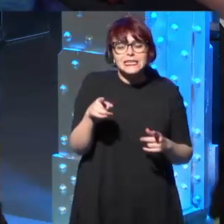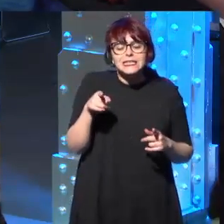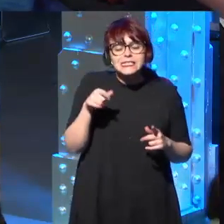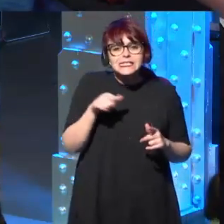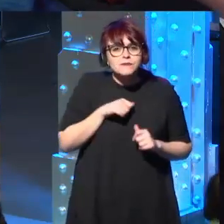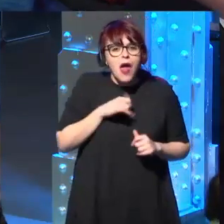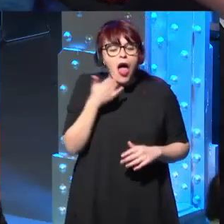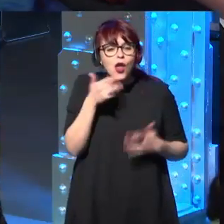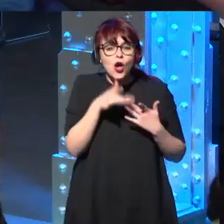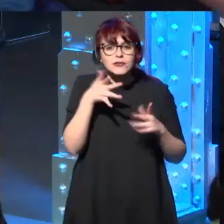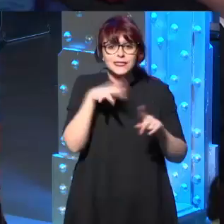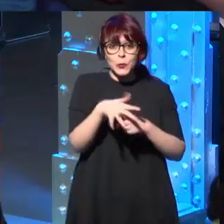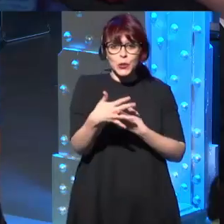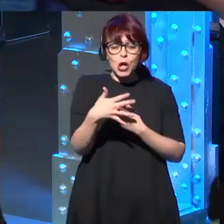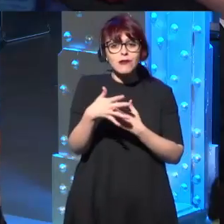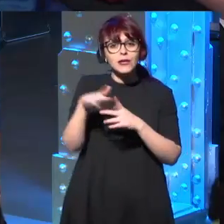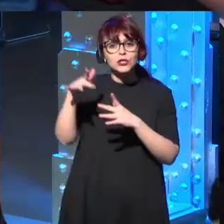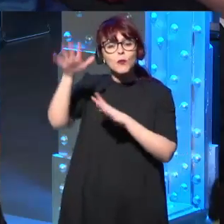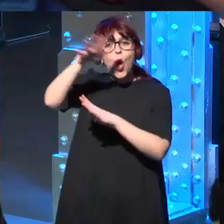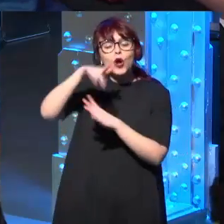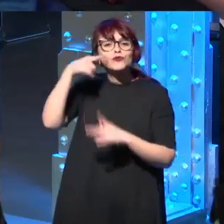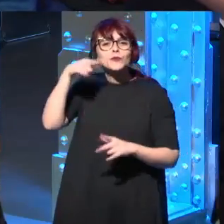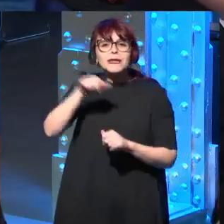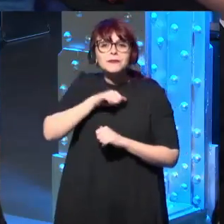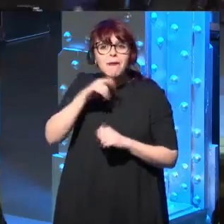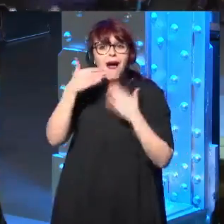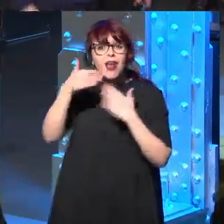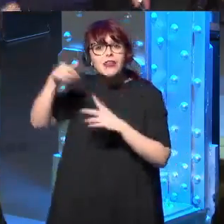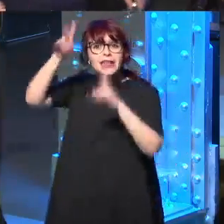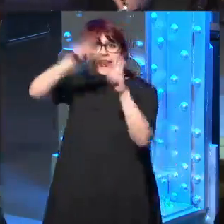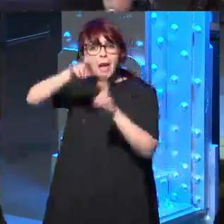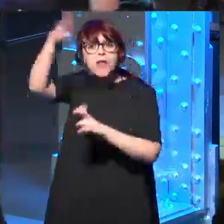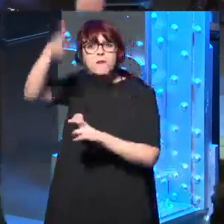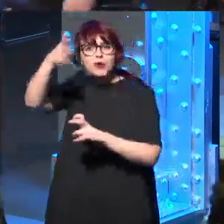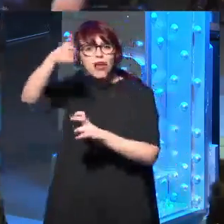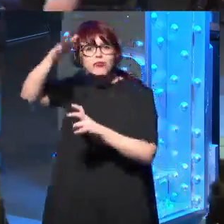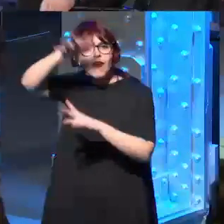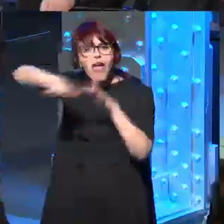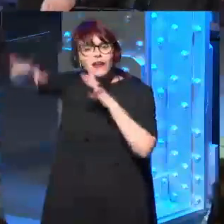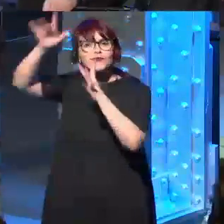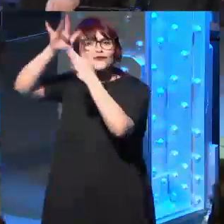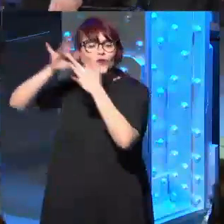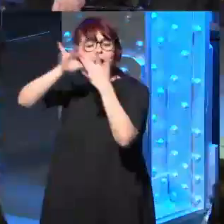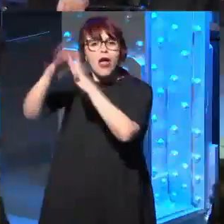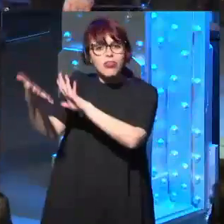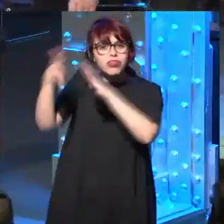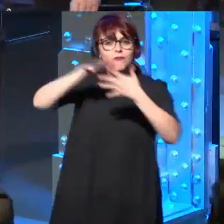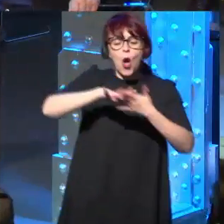give you a Nobel Prize in your career? Okay, I understand your question. A Nobel Prize,